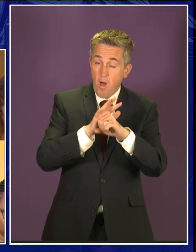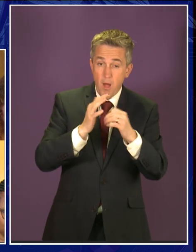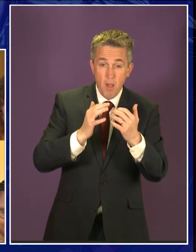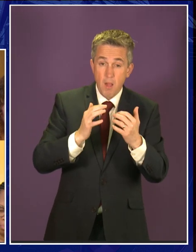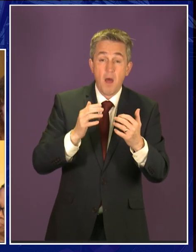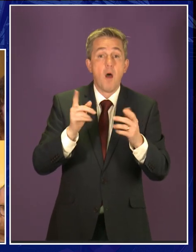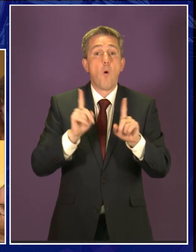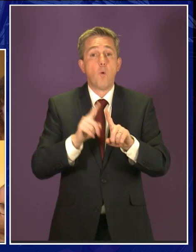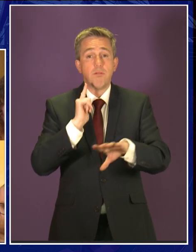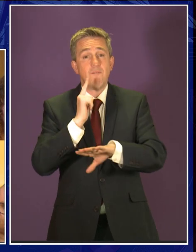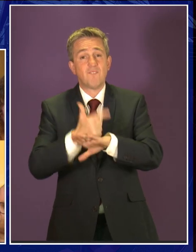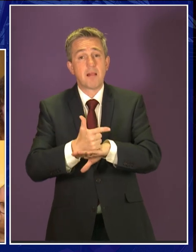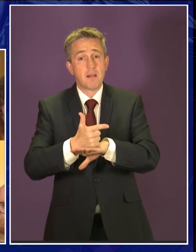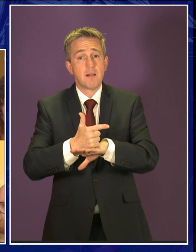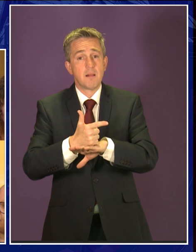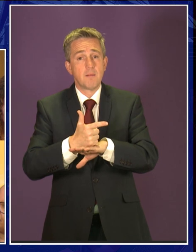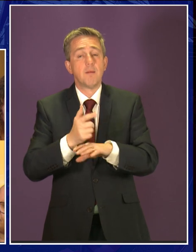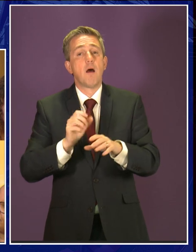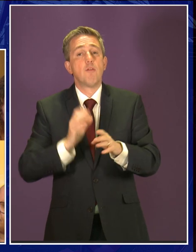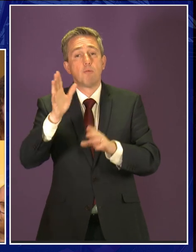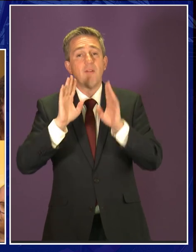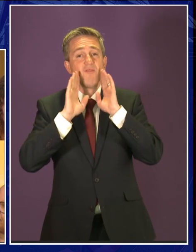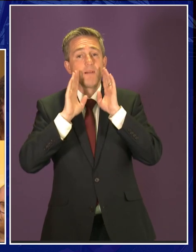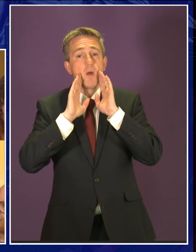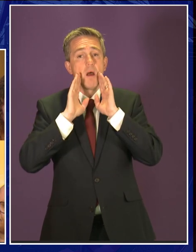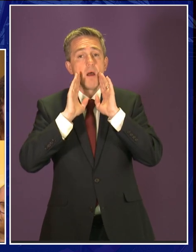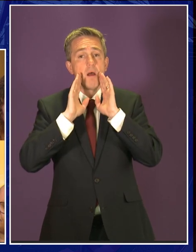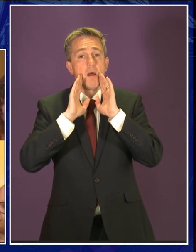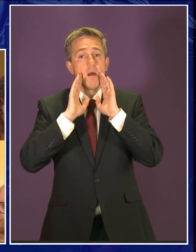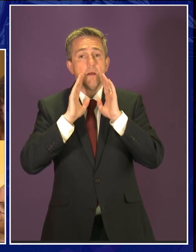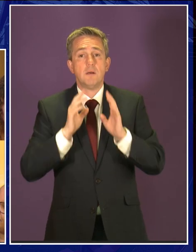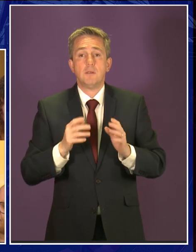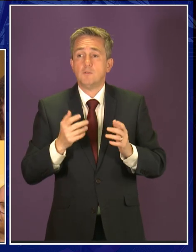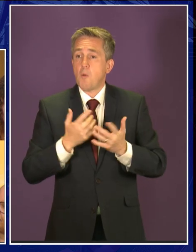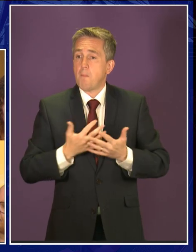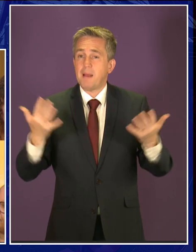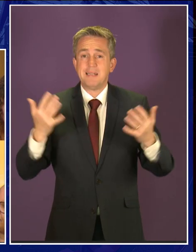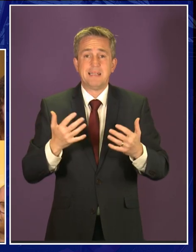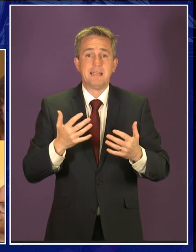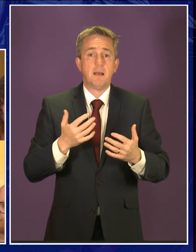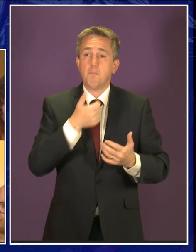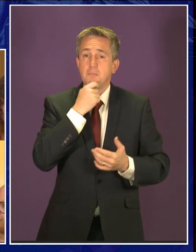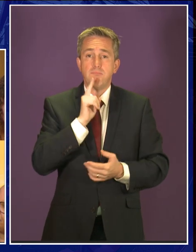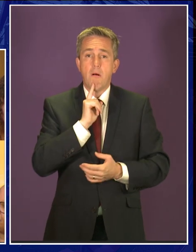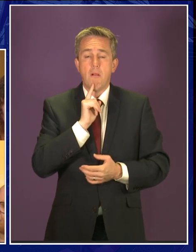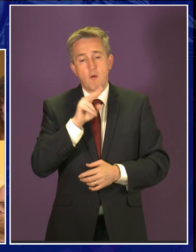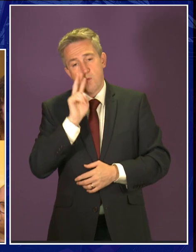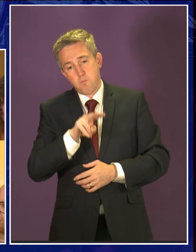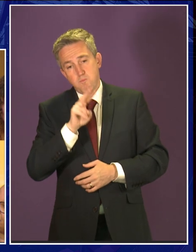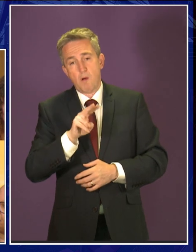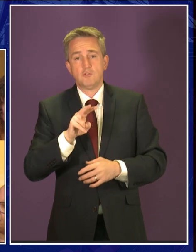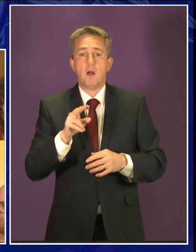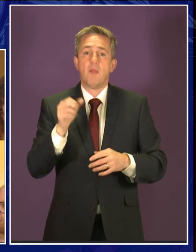it was even broadcasted live on Facebook so that netizens, Singaporeans and non-Singaporeans alike, could enjoy that